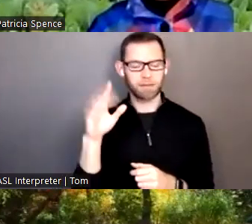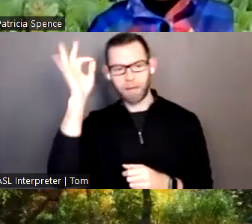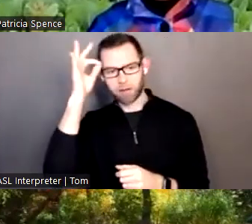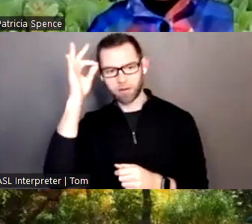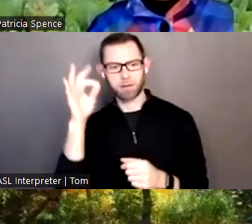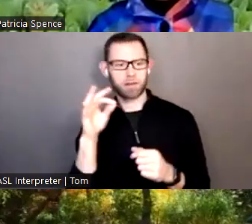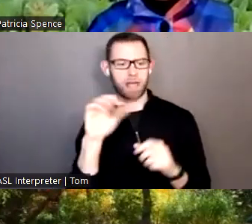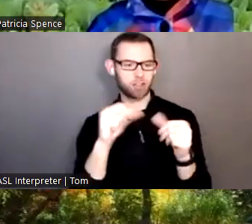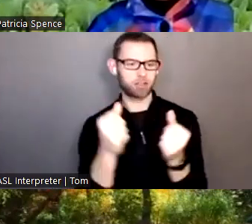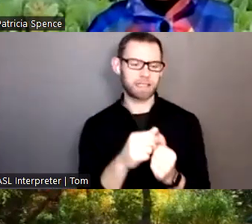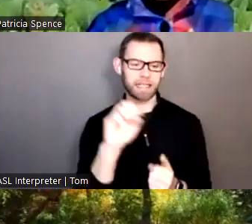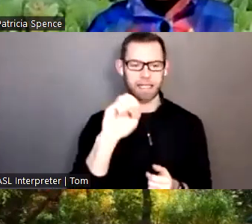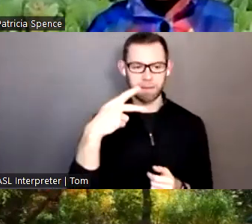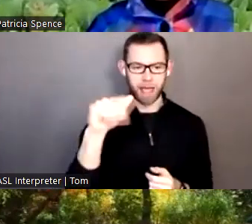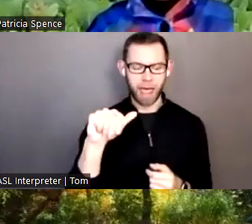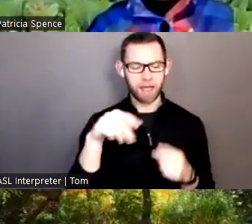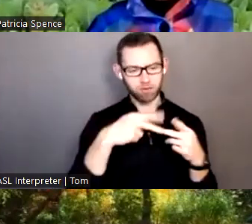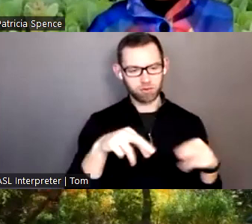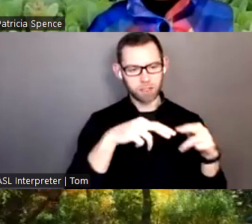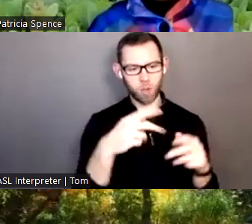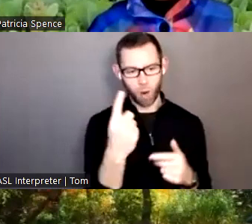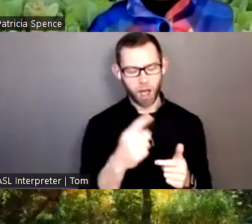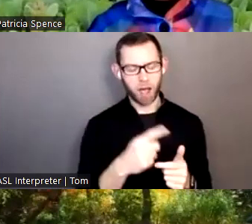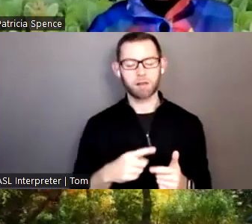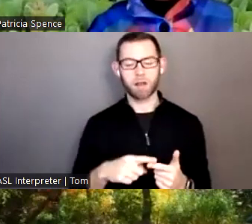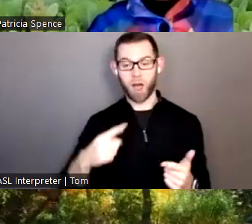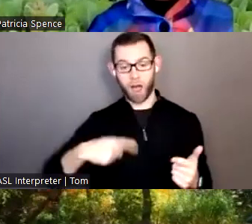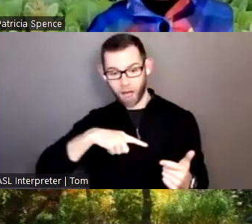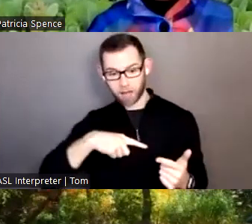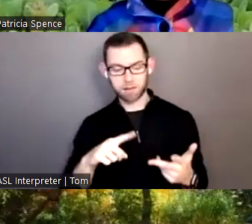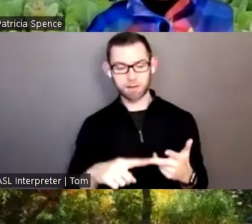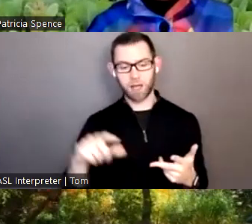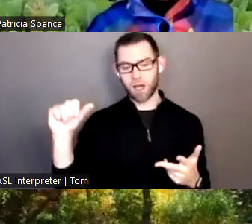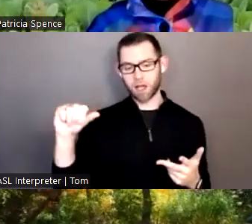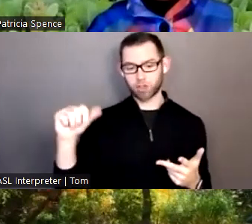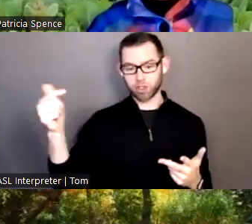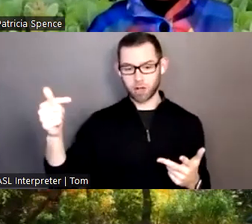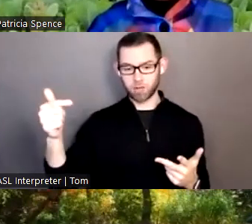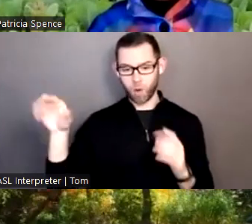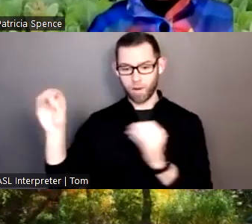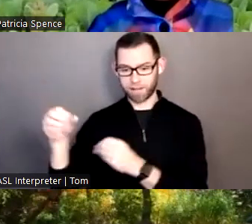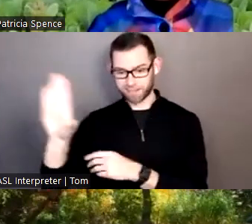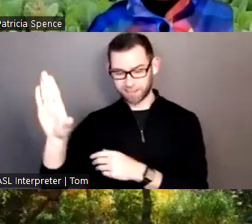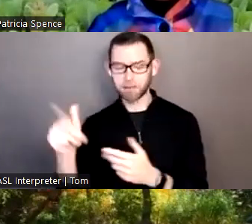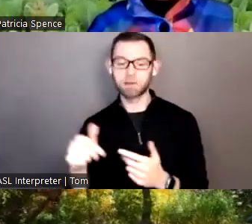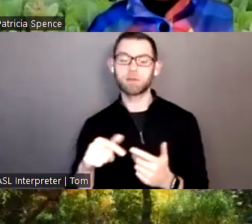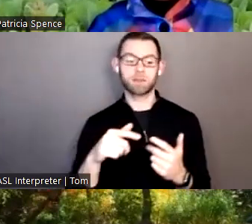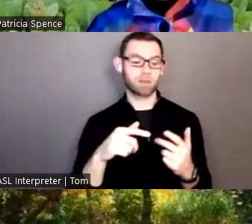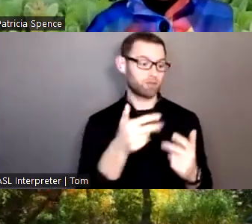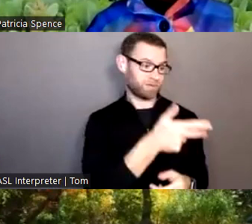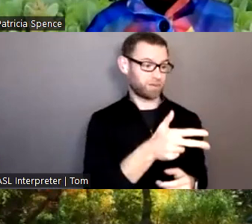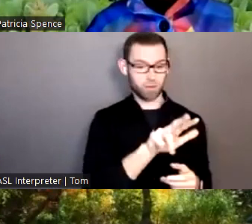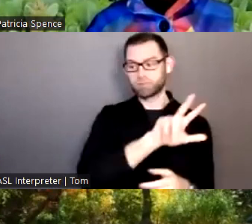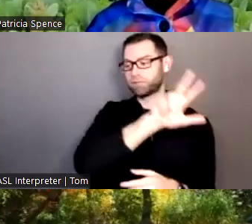et agences fédérales the Attorney General's office, et to go down to New Bedford bureaux and